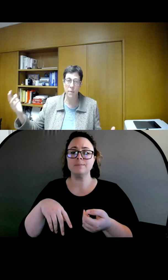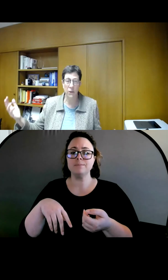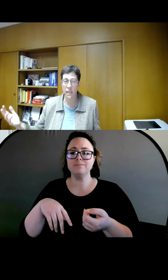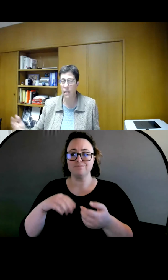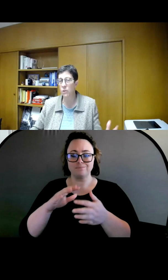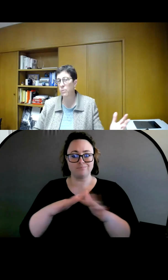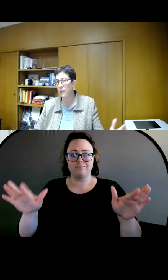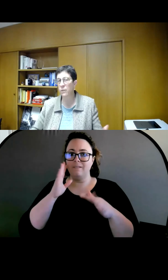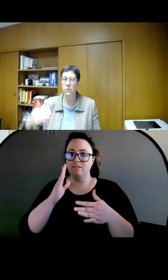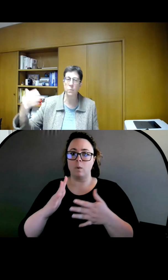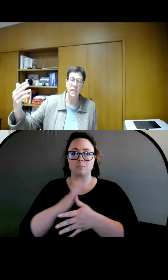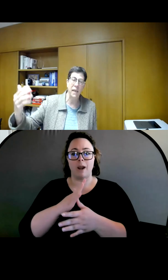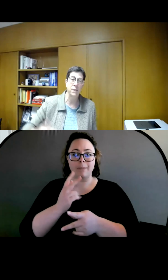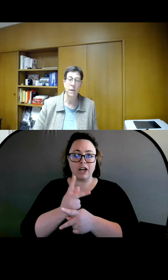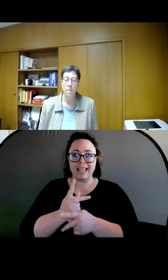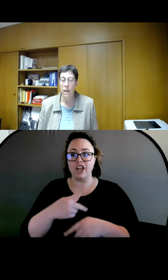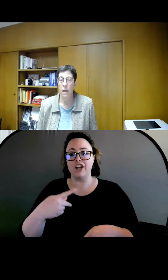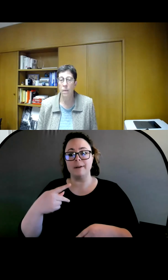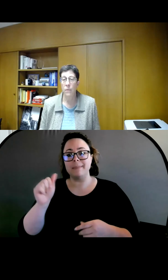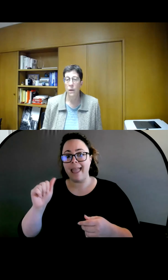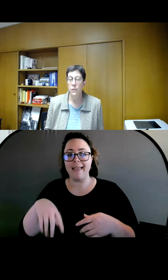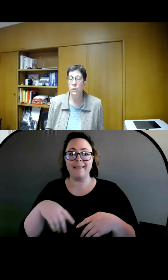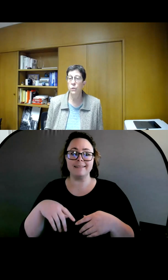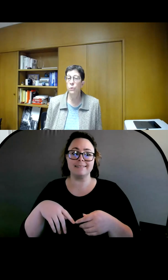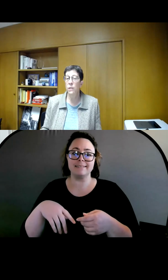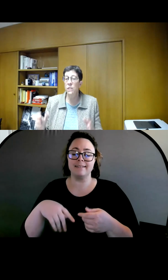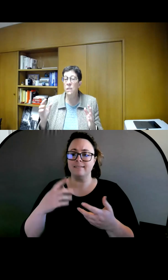everybody in primary care, nurse practitioners, PAs,